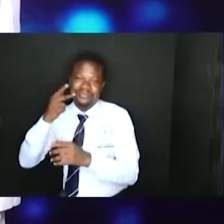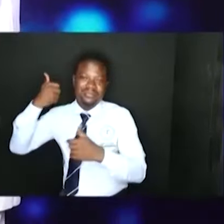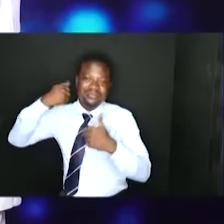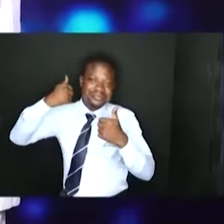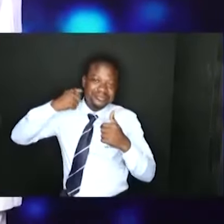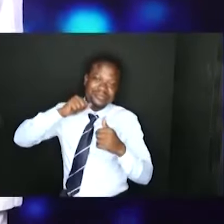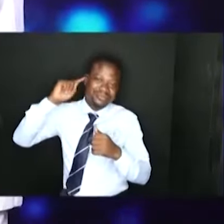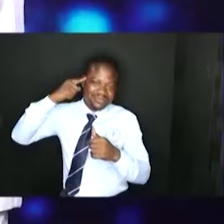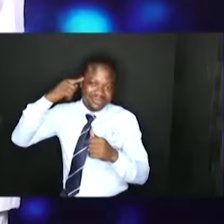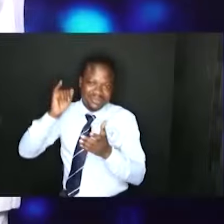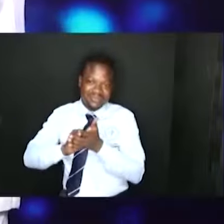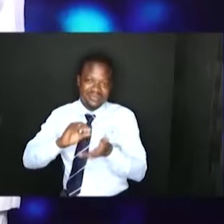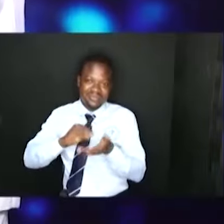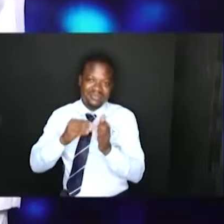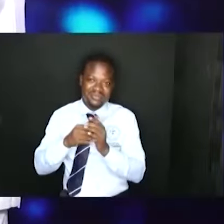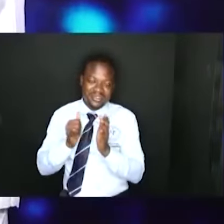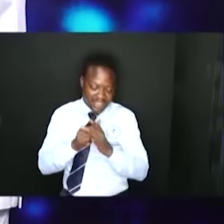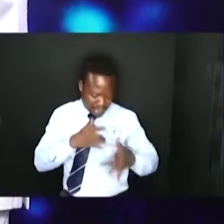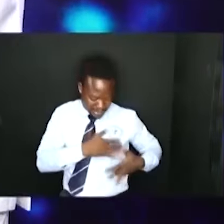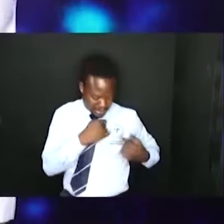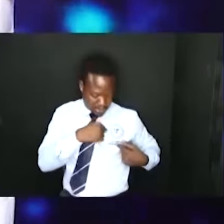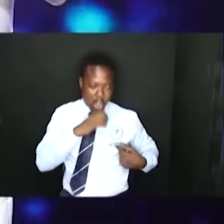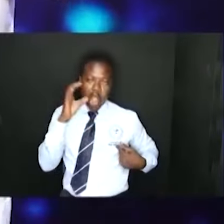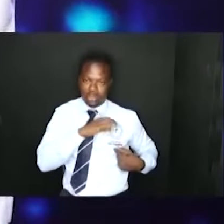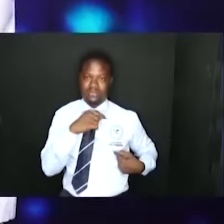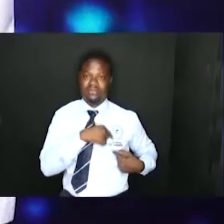problem now has become the condition of her heart.